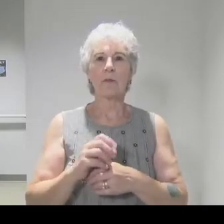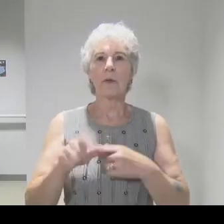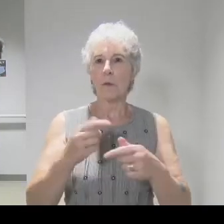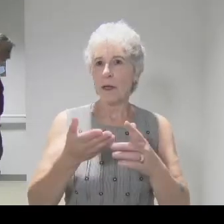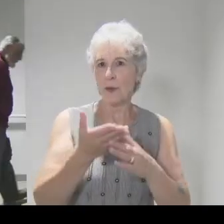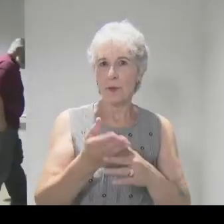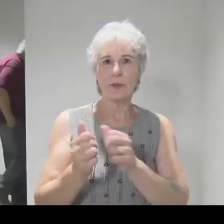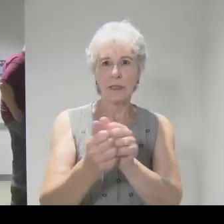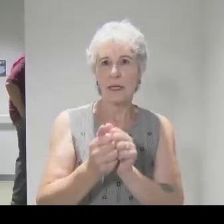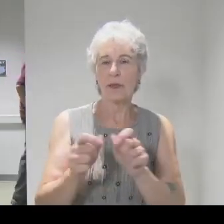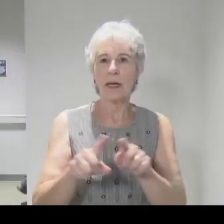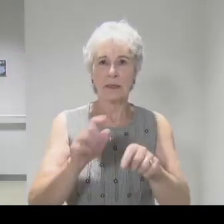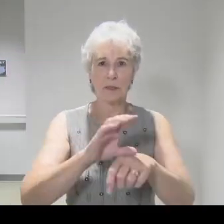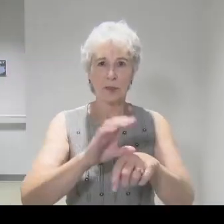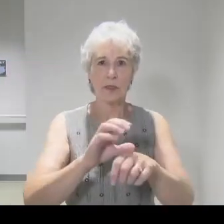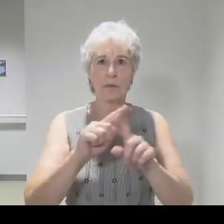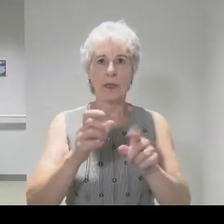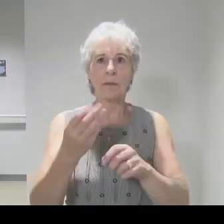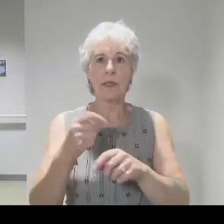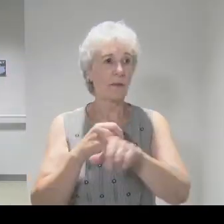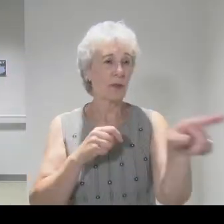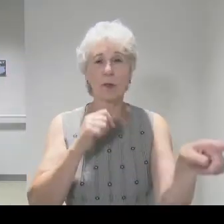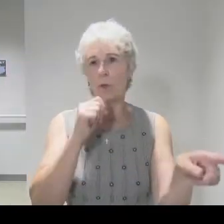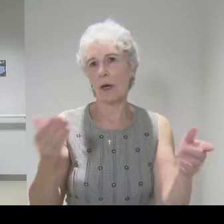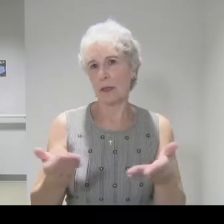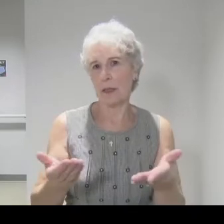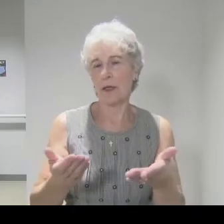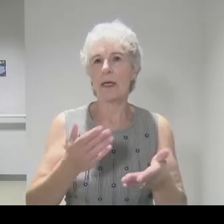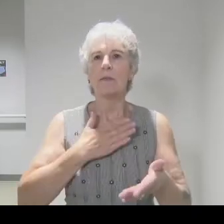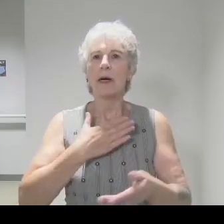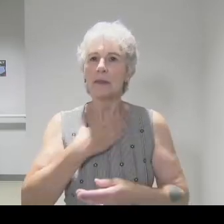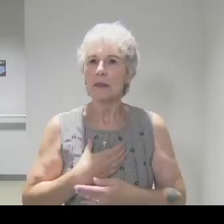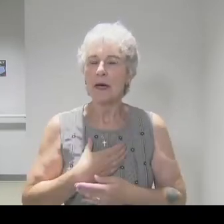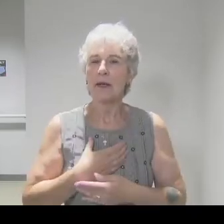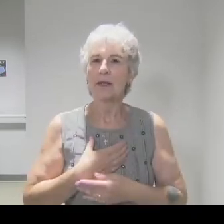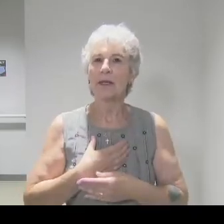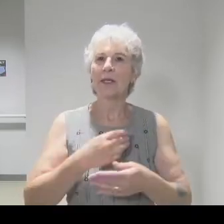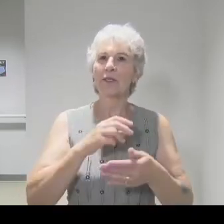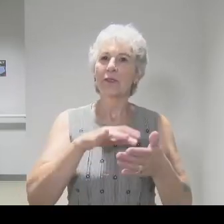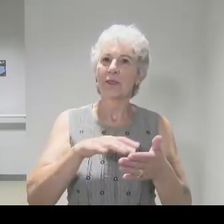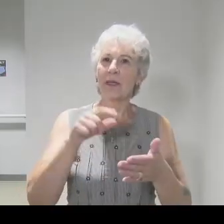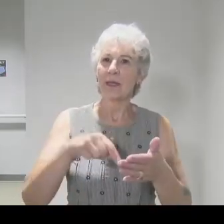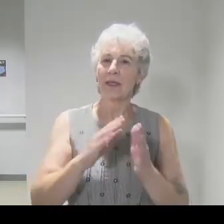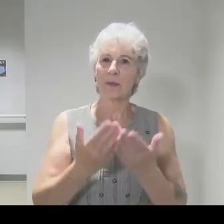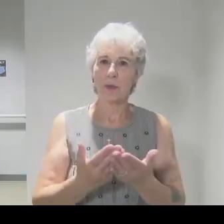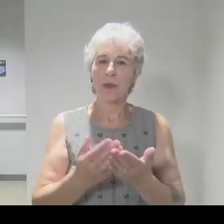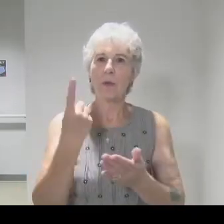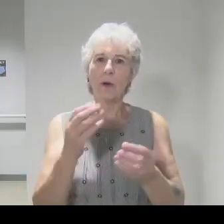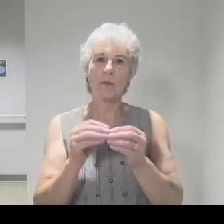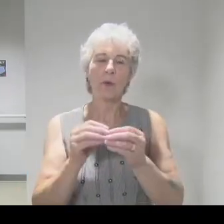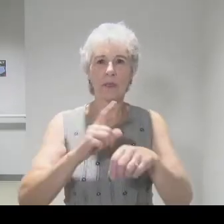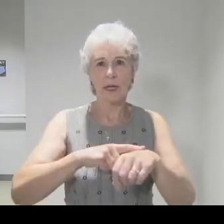a church, but as you know, many of you weren't here at that time. And so it's my desire to cover this book one more time before my ministry